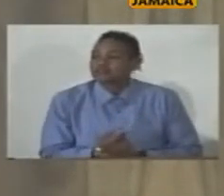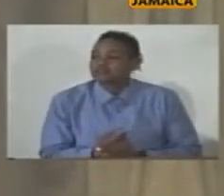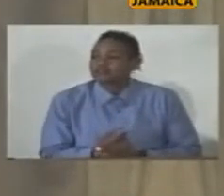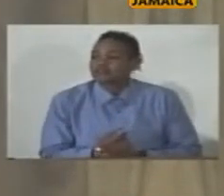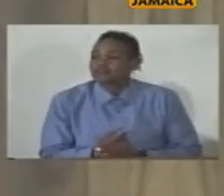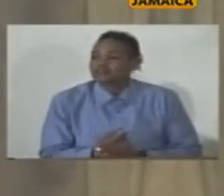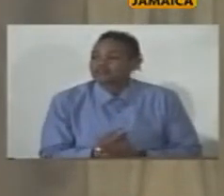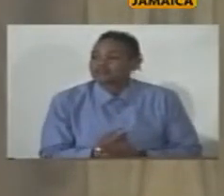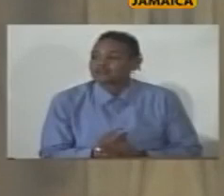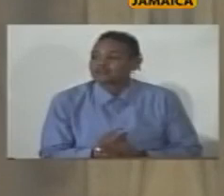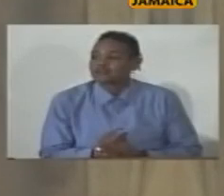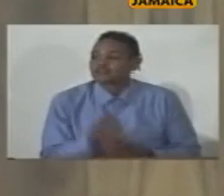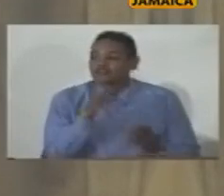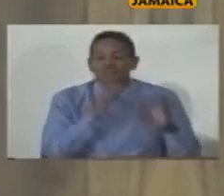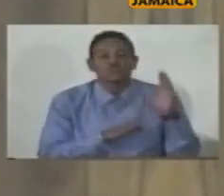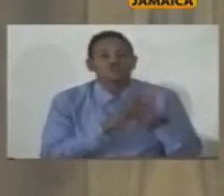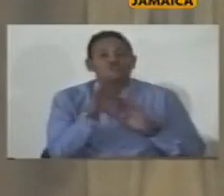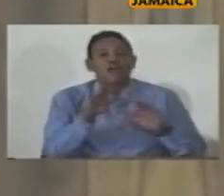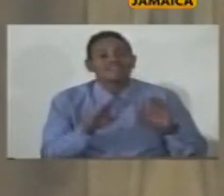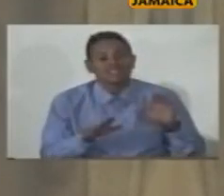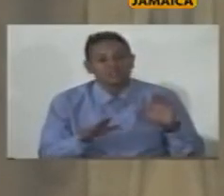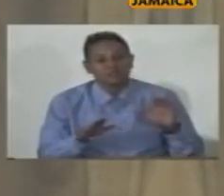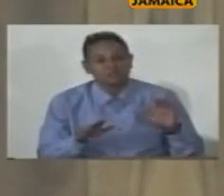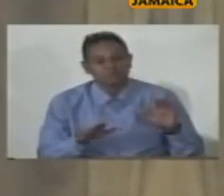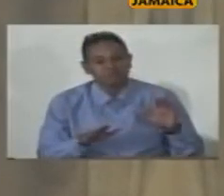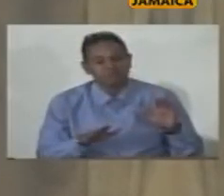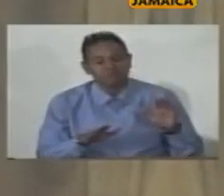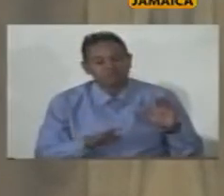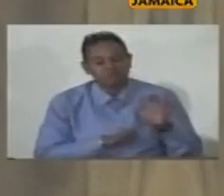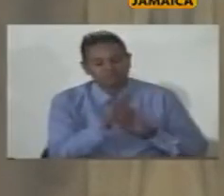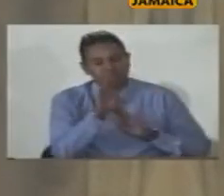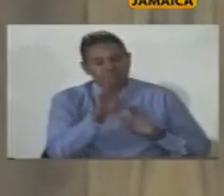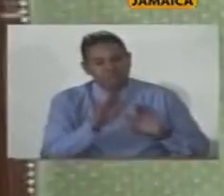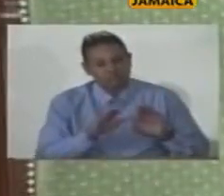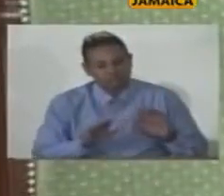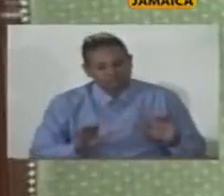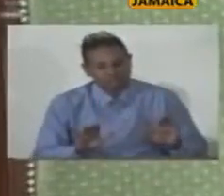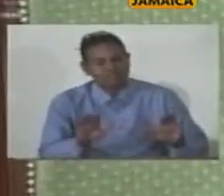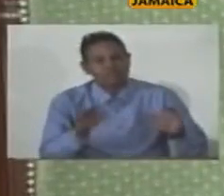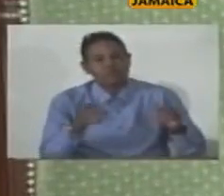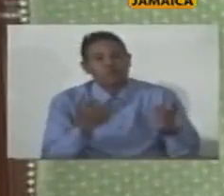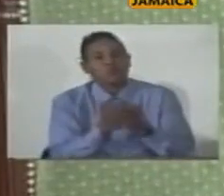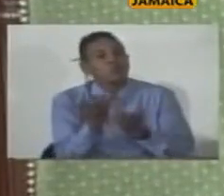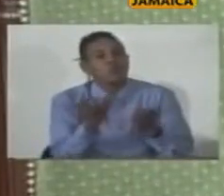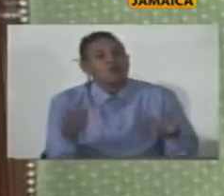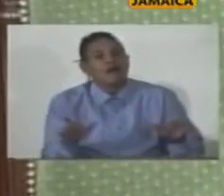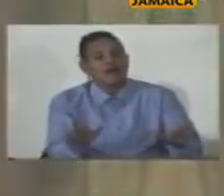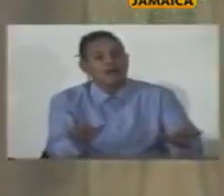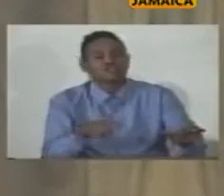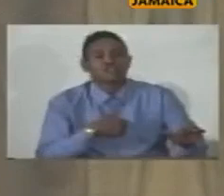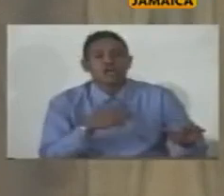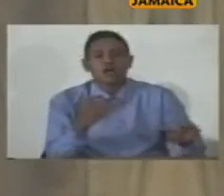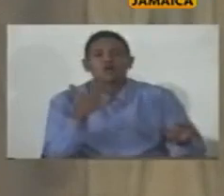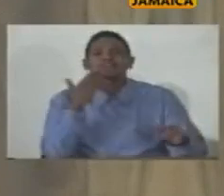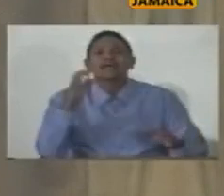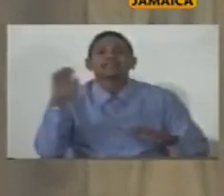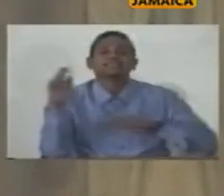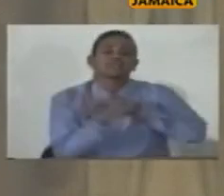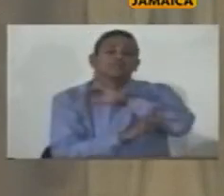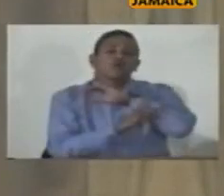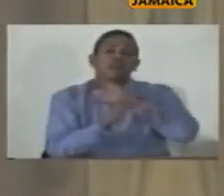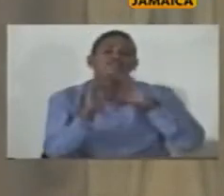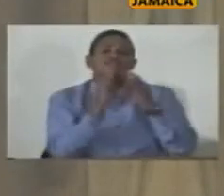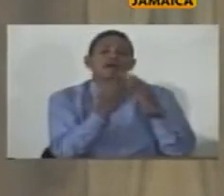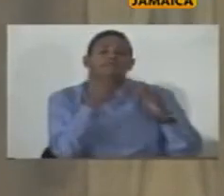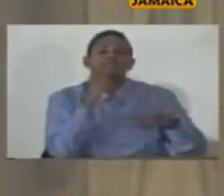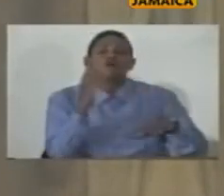Driving development through action. Mr. Speaker, I want to thank my East Portland family for